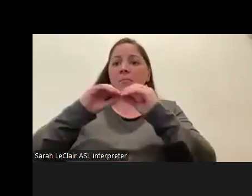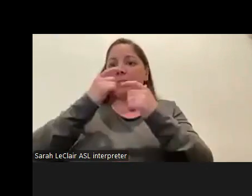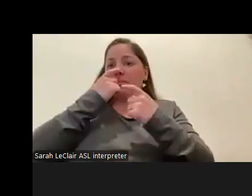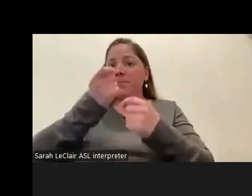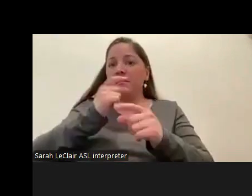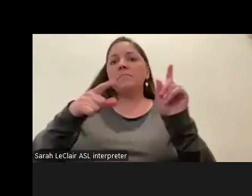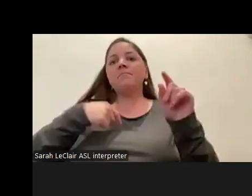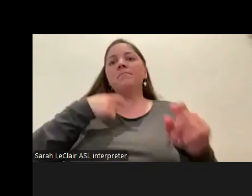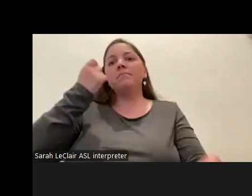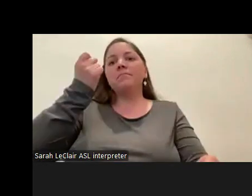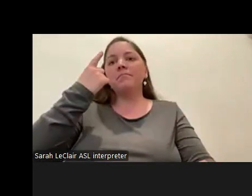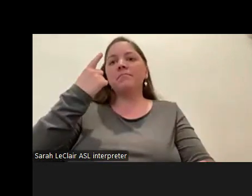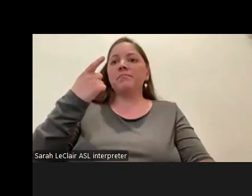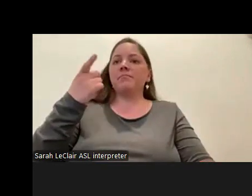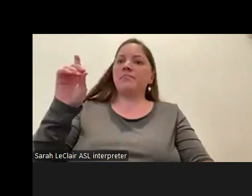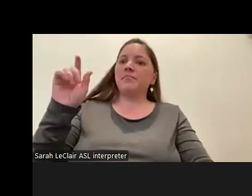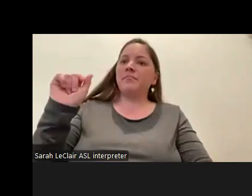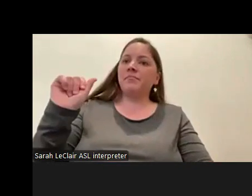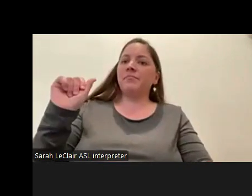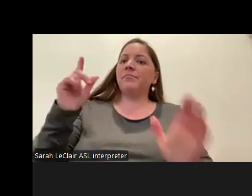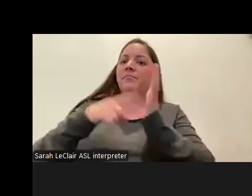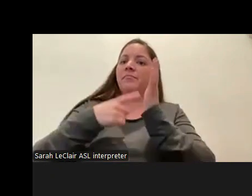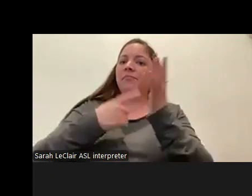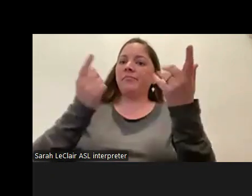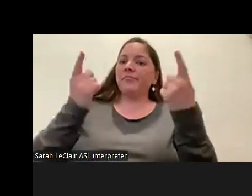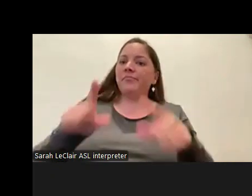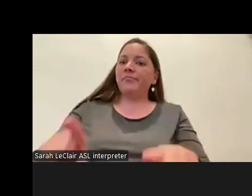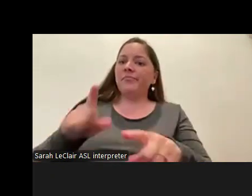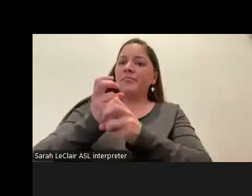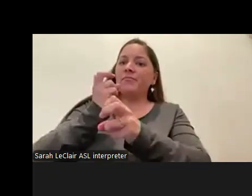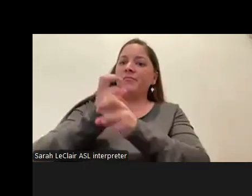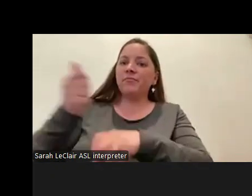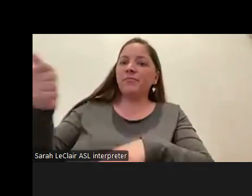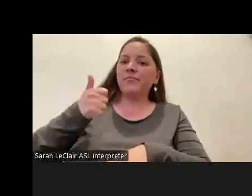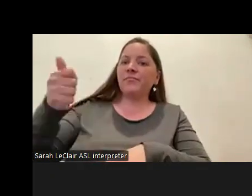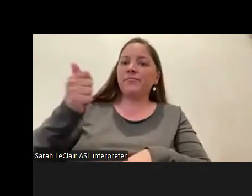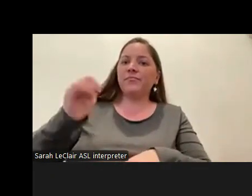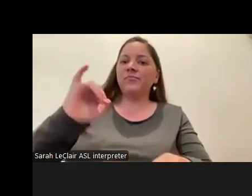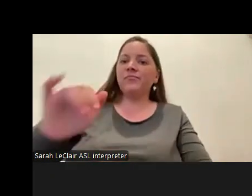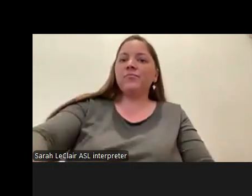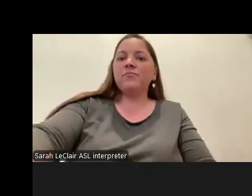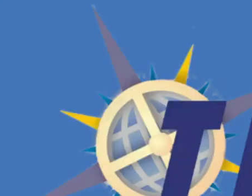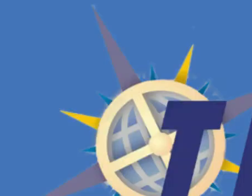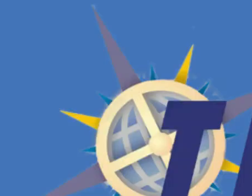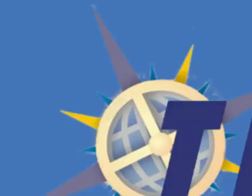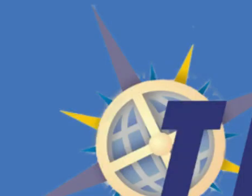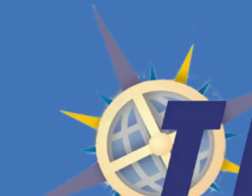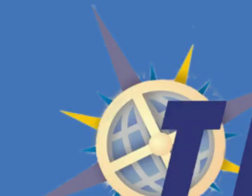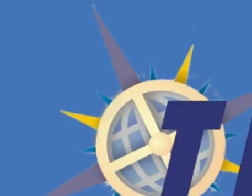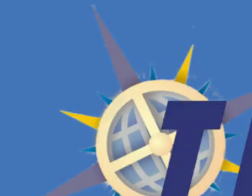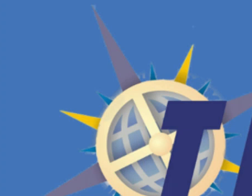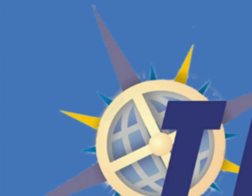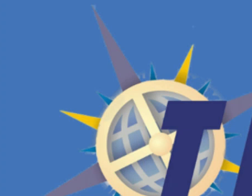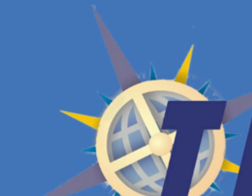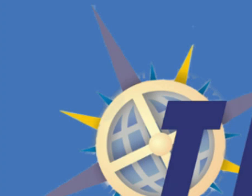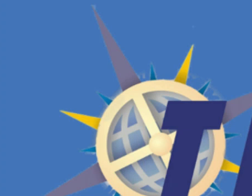do understand disability often ends up being a barrier to transportation. Although we got a solution for that now, thanks